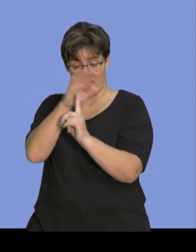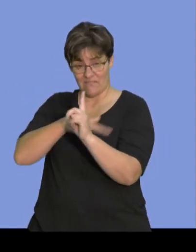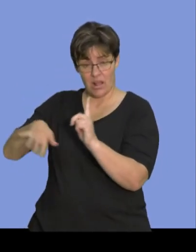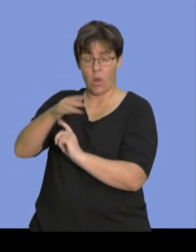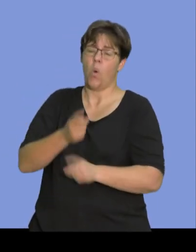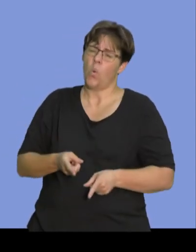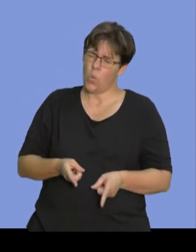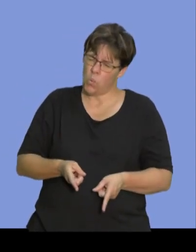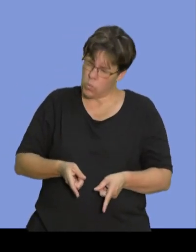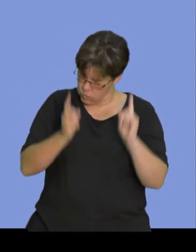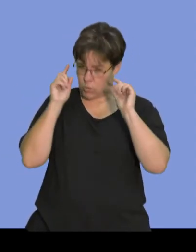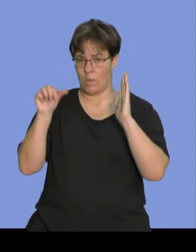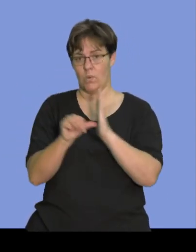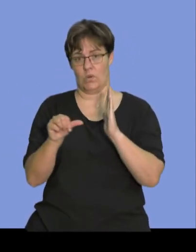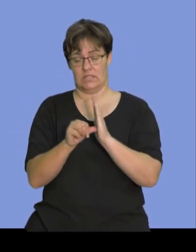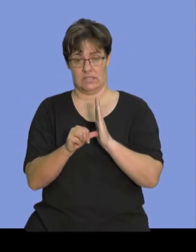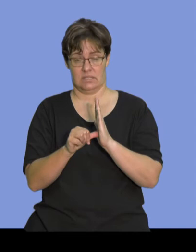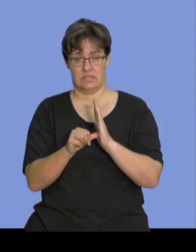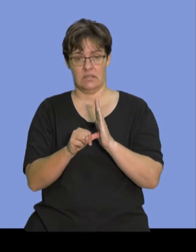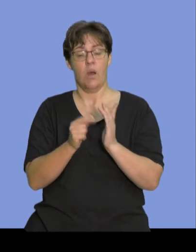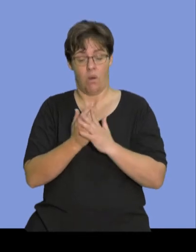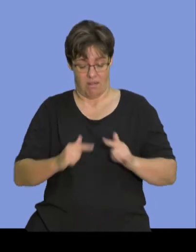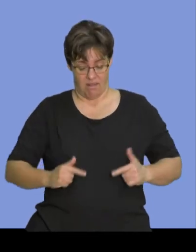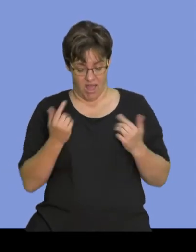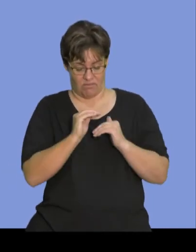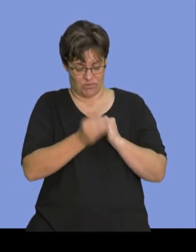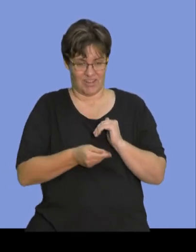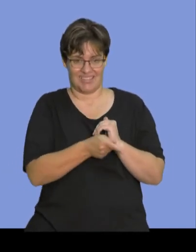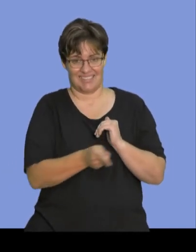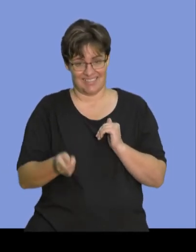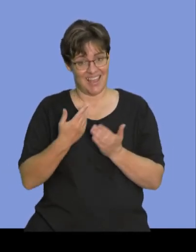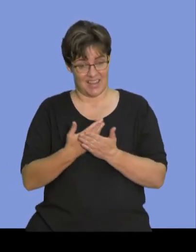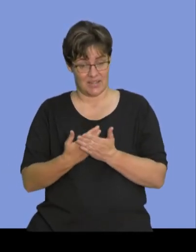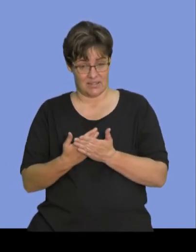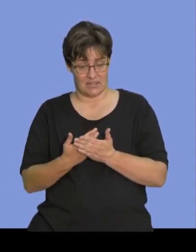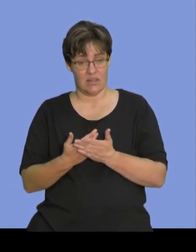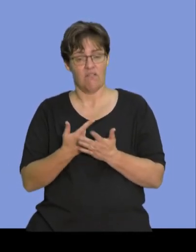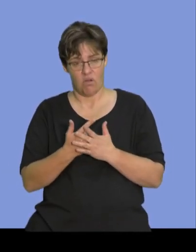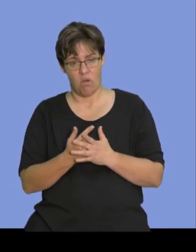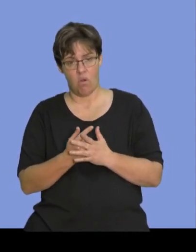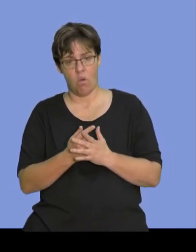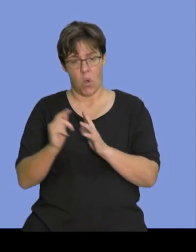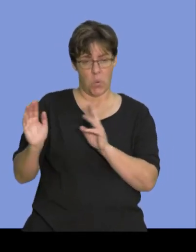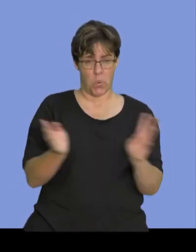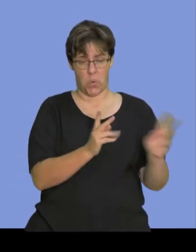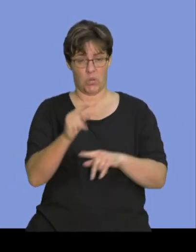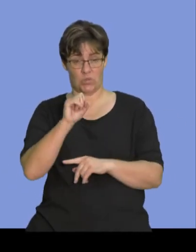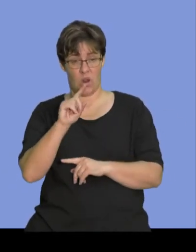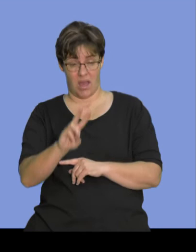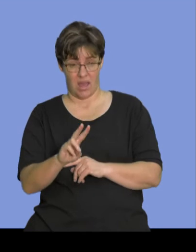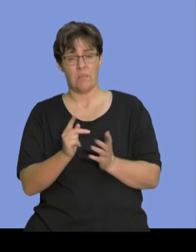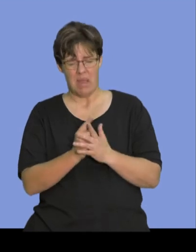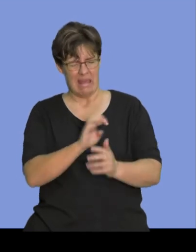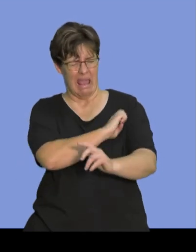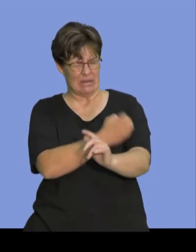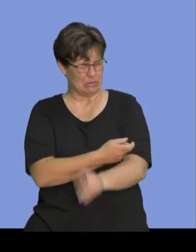pivotal role, you know, in protecting, you know, life on the surface of the Earth in terms of the solar winds, you know, which contain high